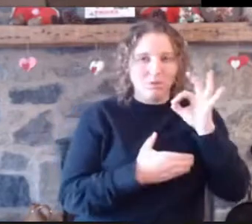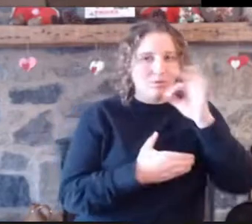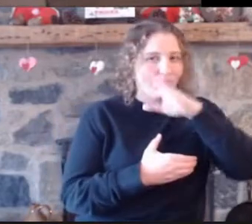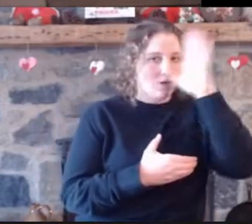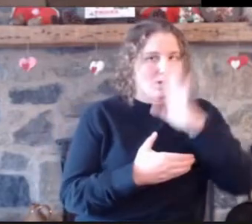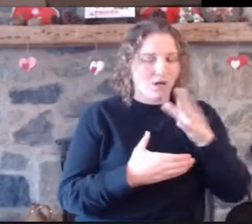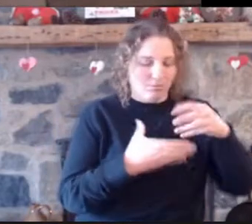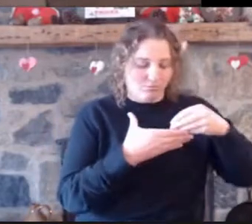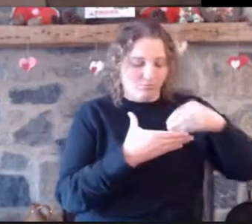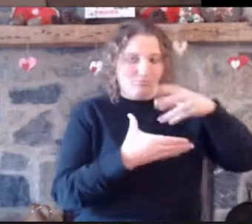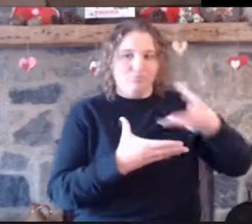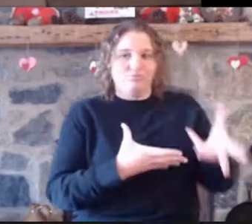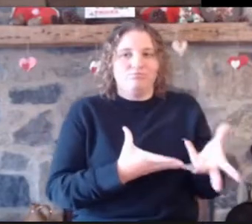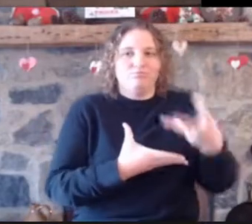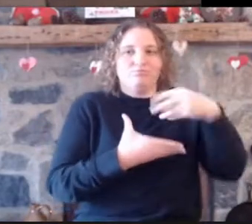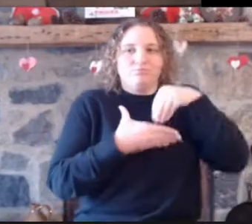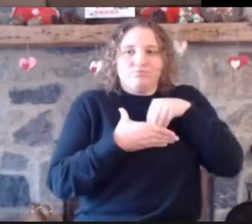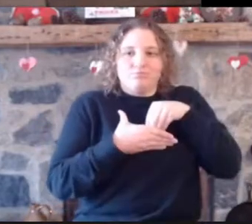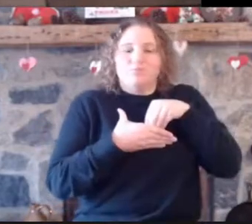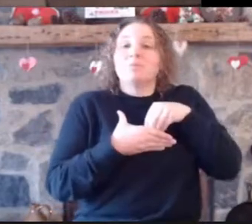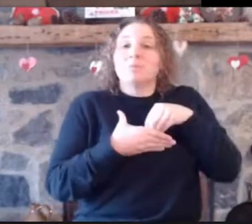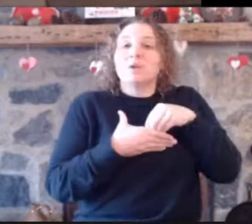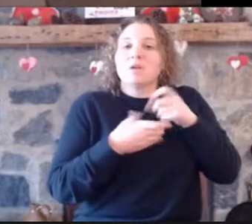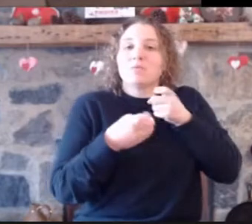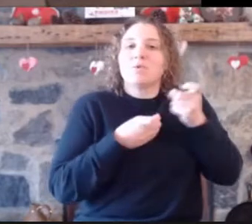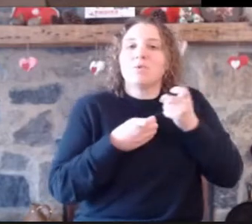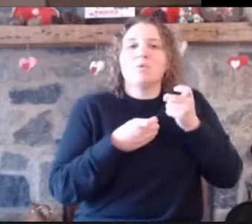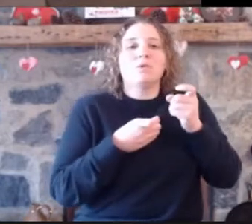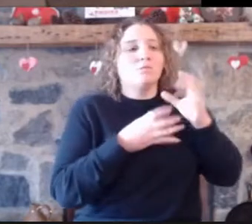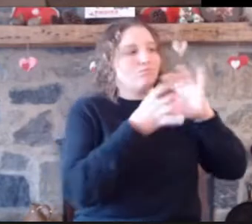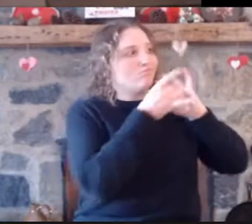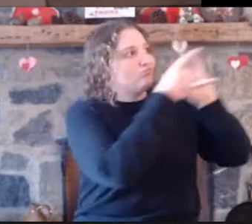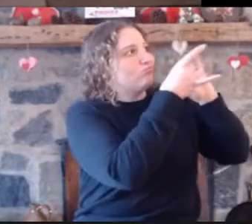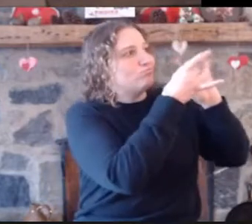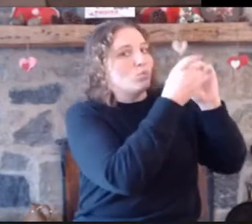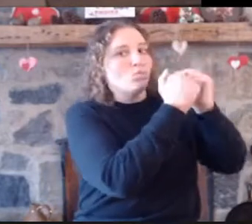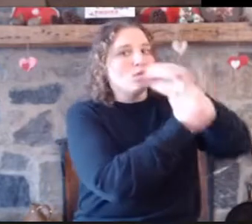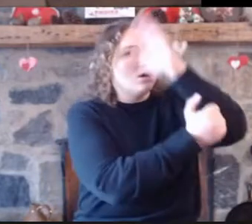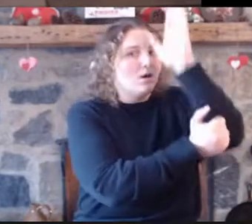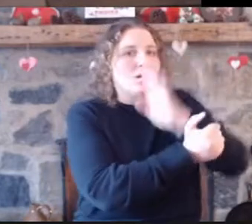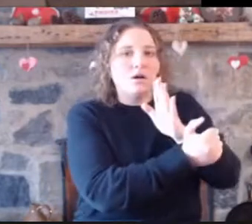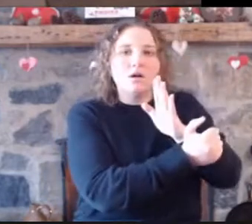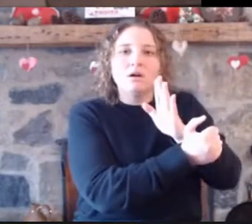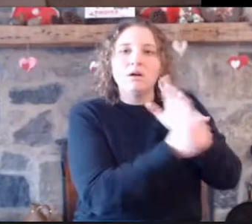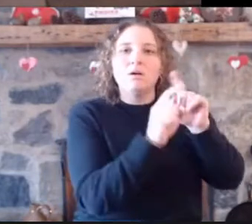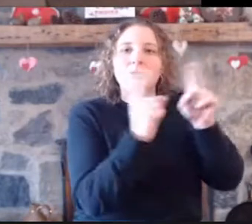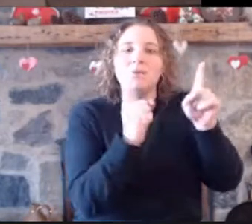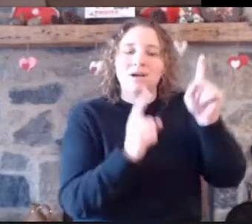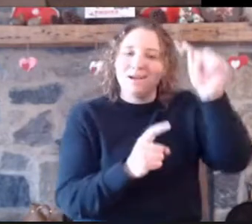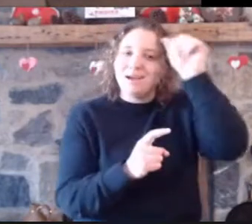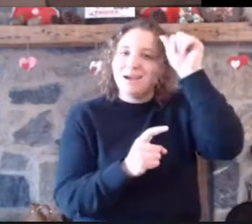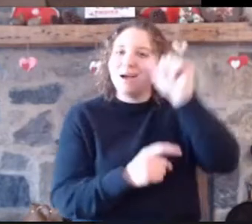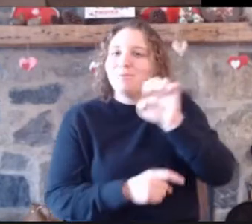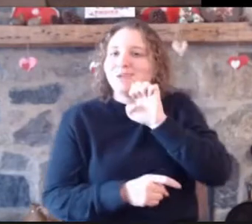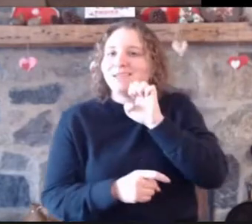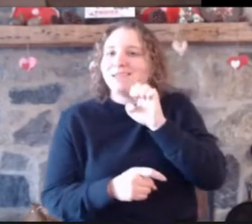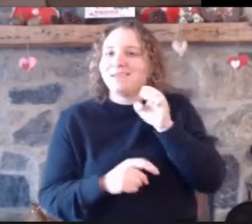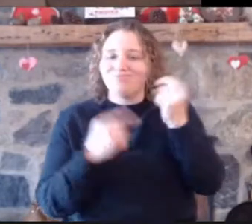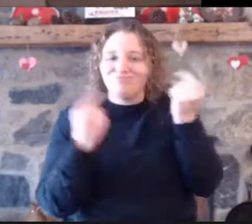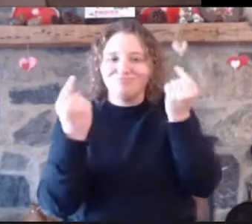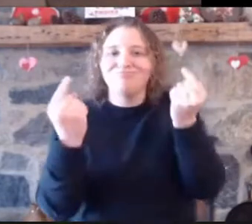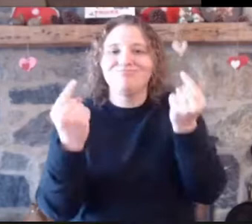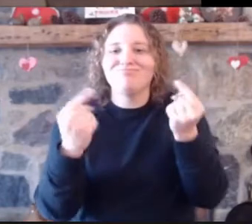that's in you. It's through the Spirit that we have a relationship with God. But after Adam and Eve sin, everyone is born spiritually